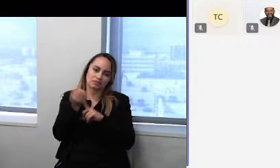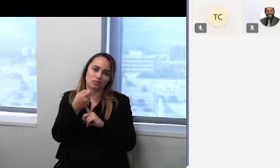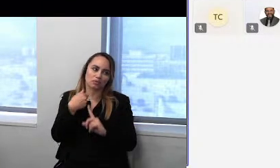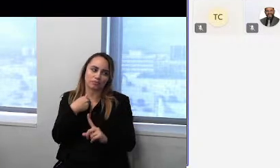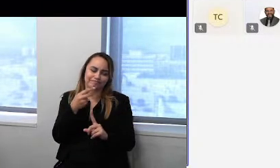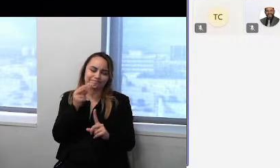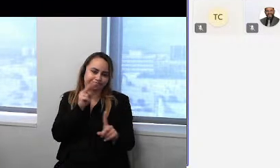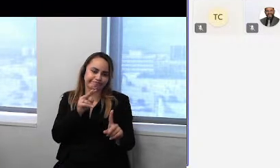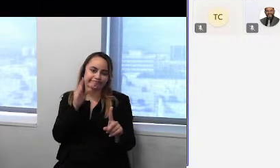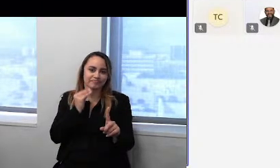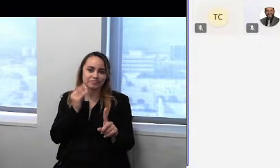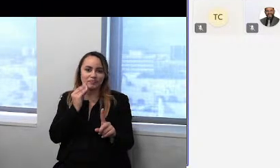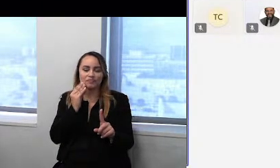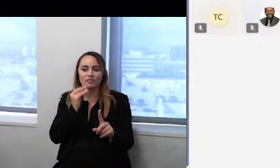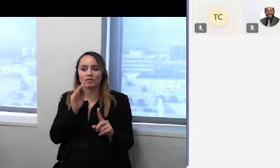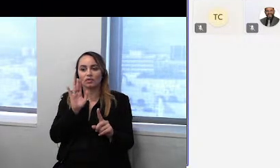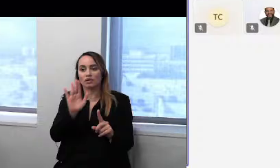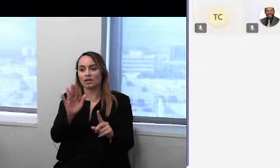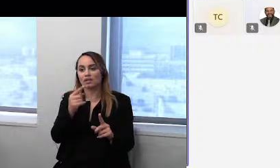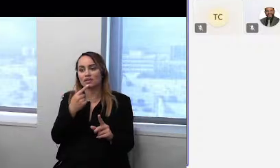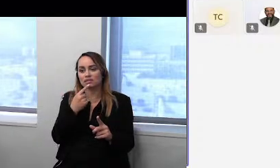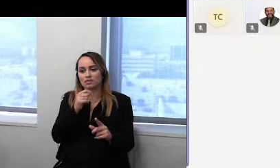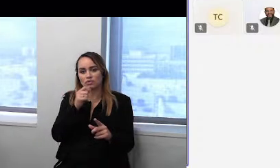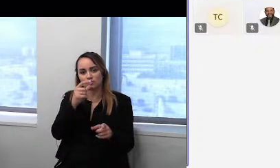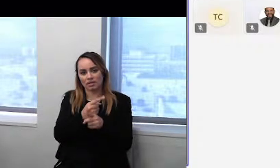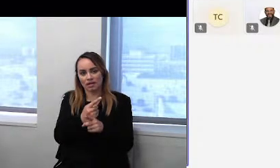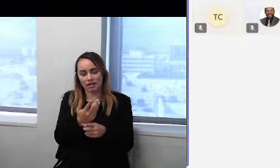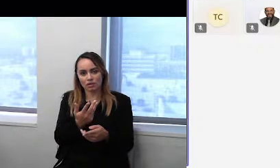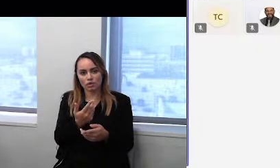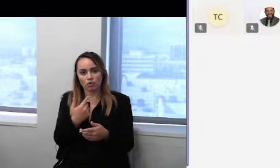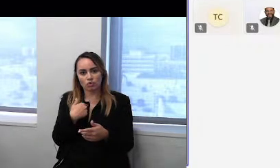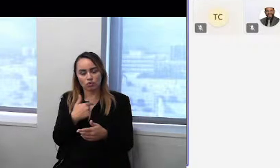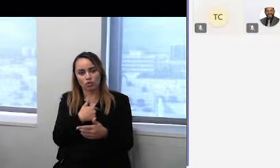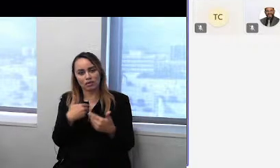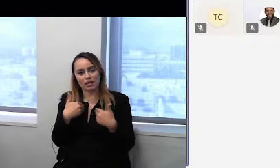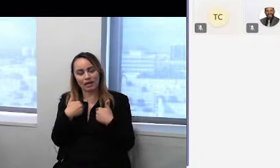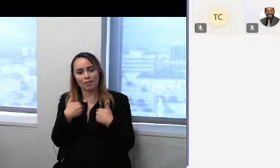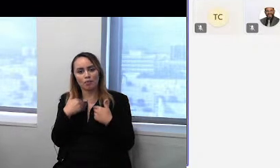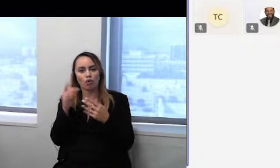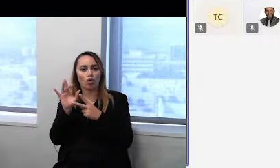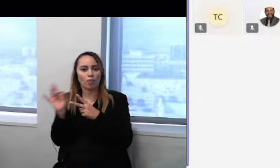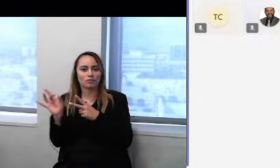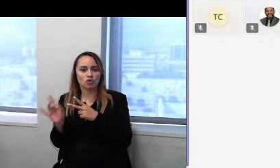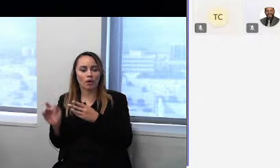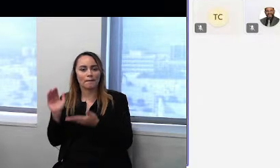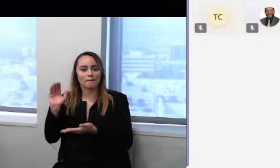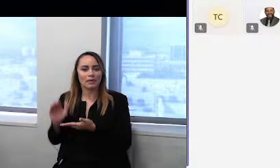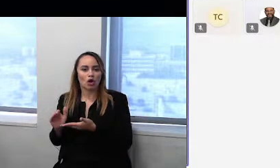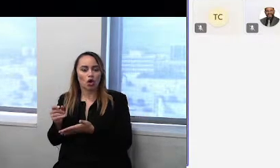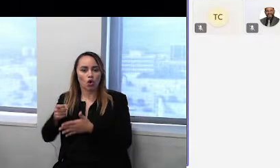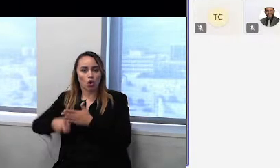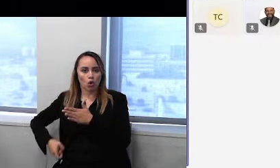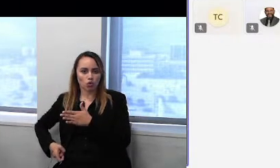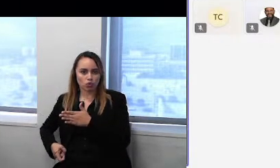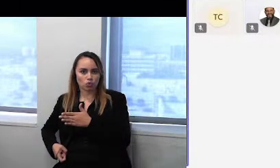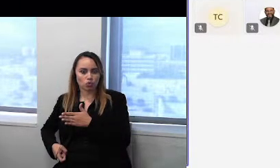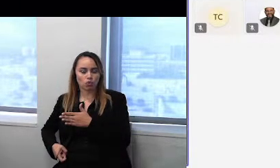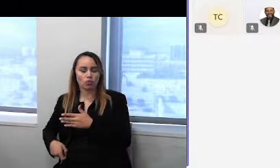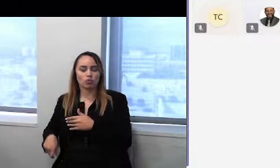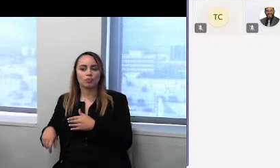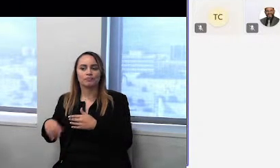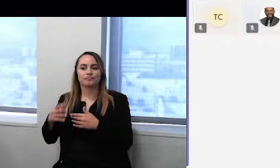true. You can have a least cost option, then when the expansion actually as a later